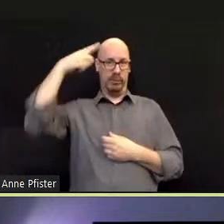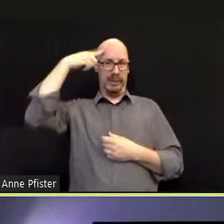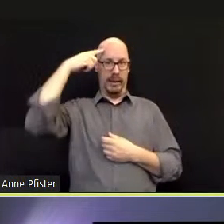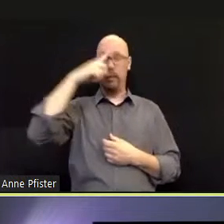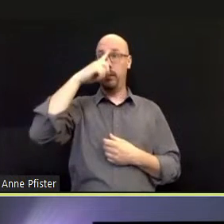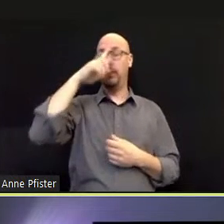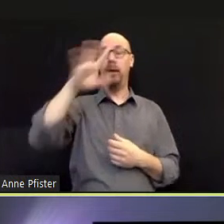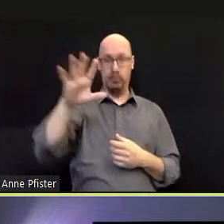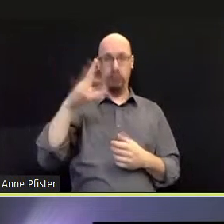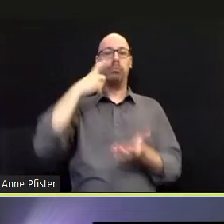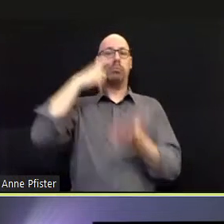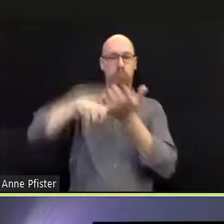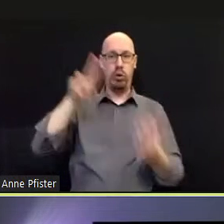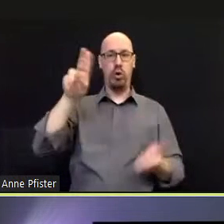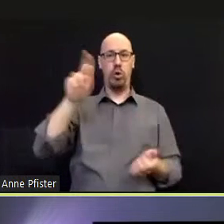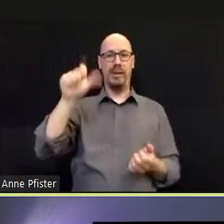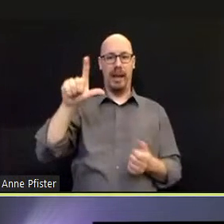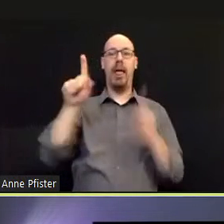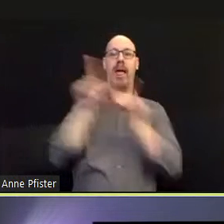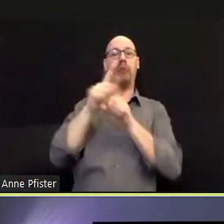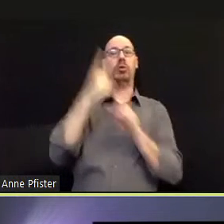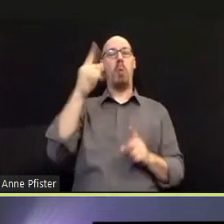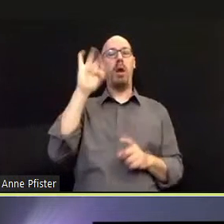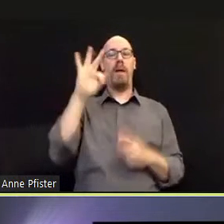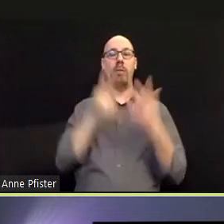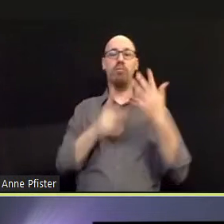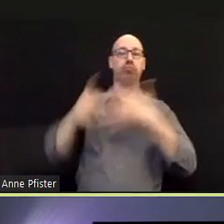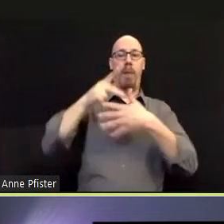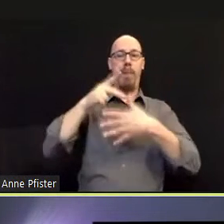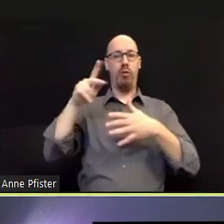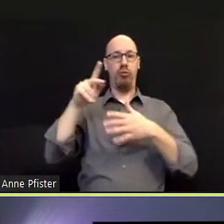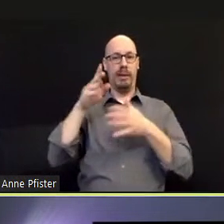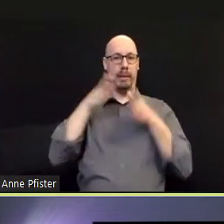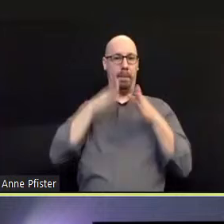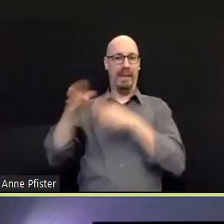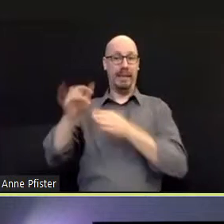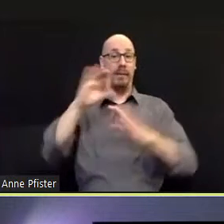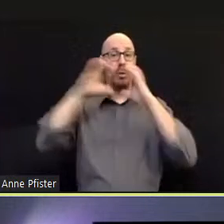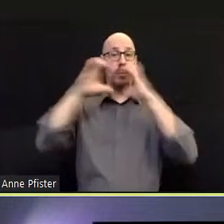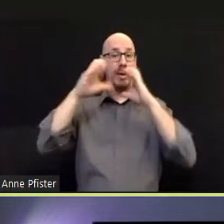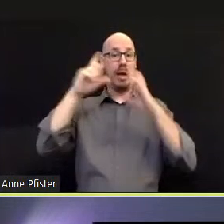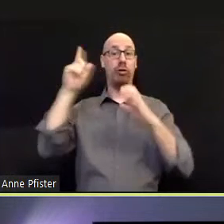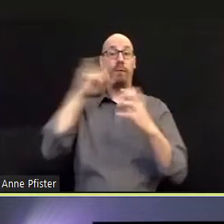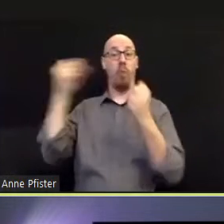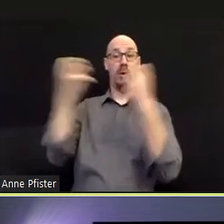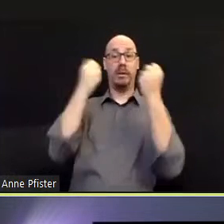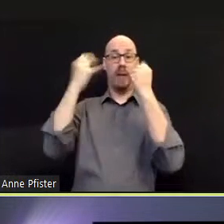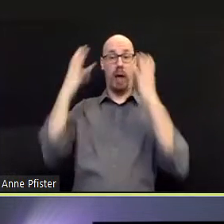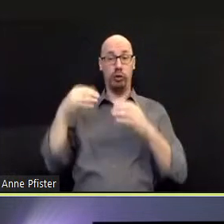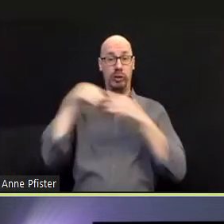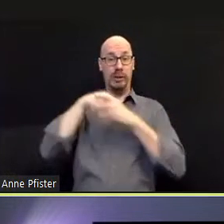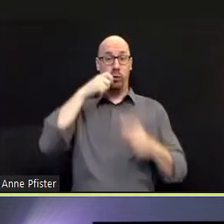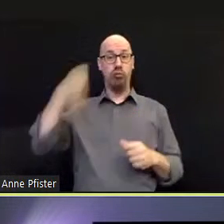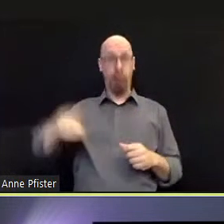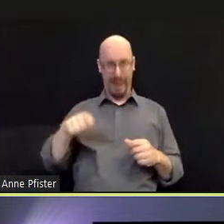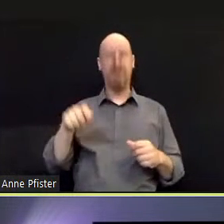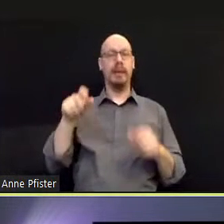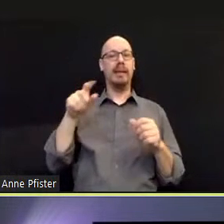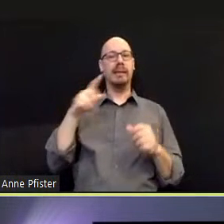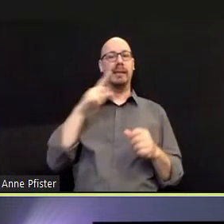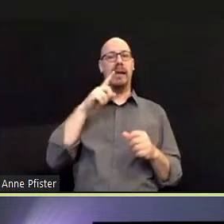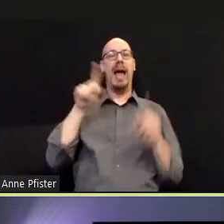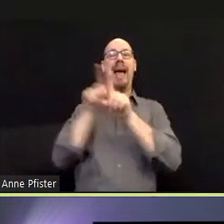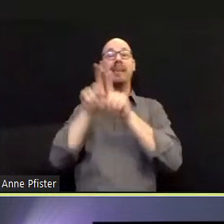of USL as one of the primary means of communication for sign language users is a means of supporting Ukrainian